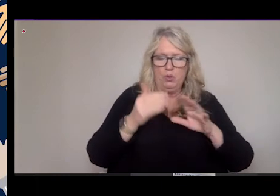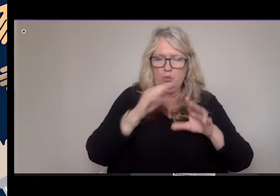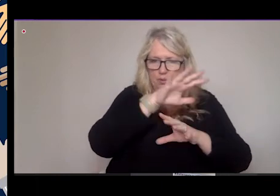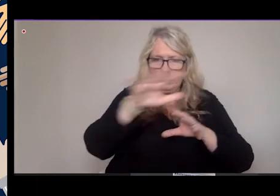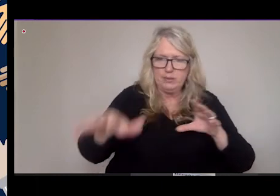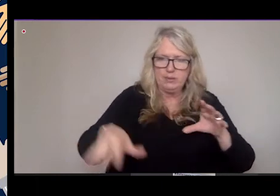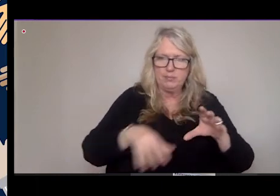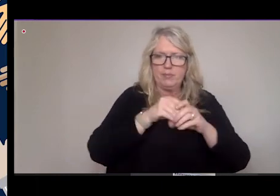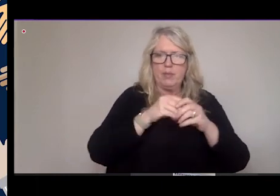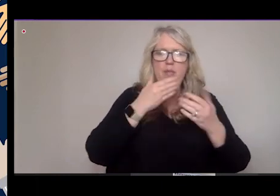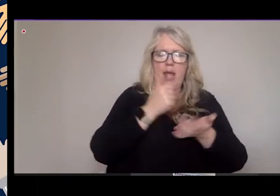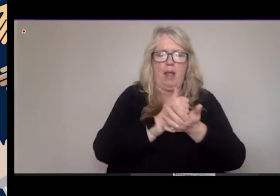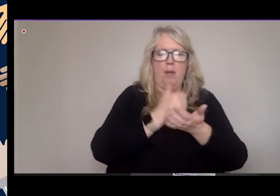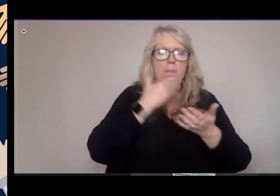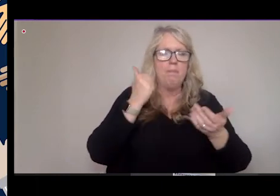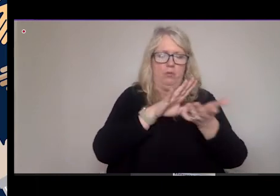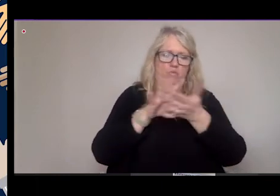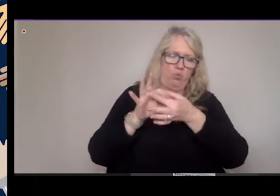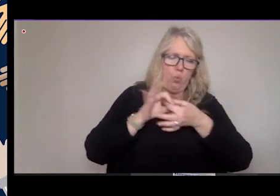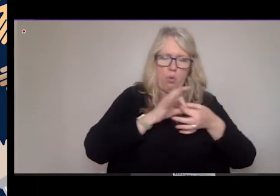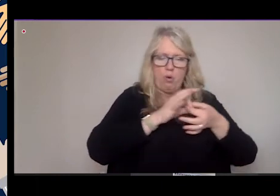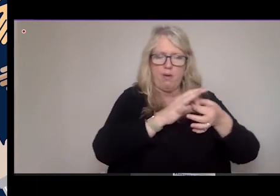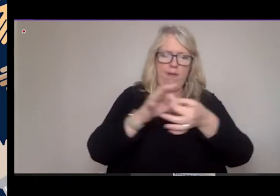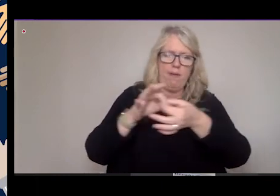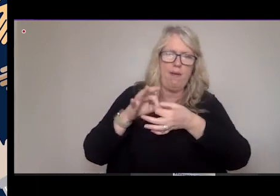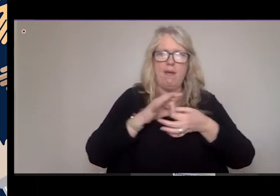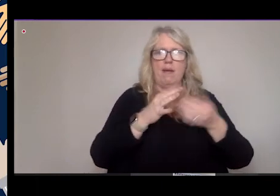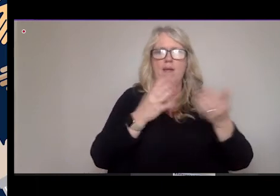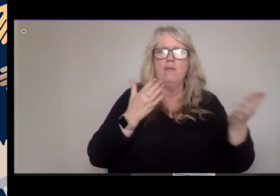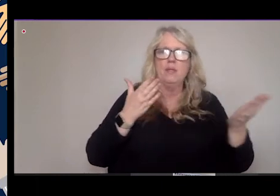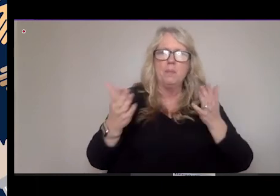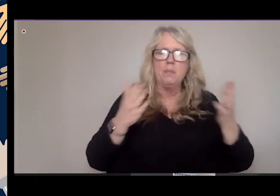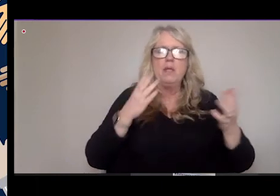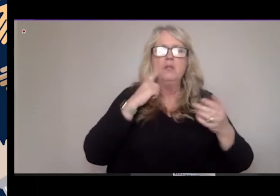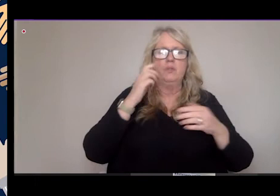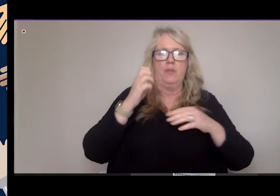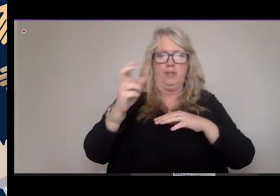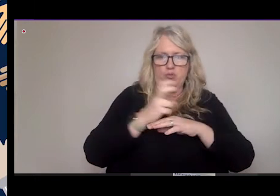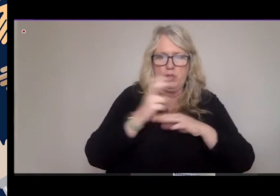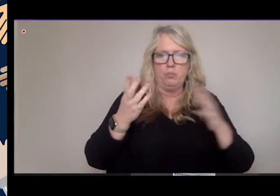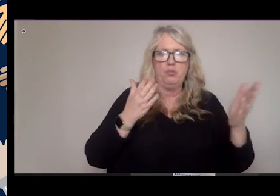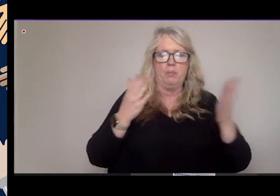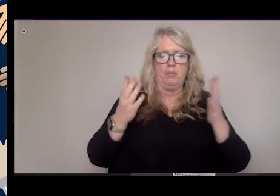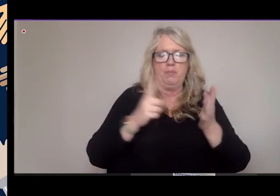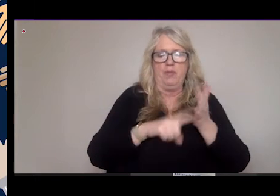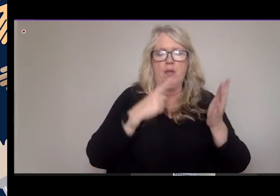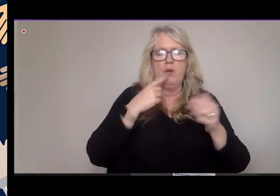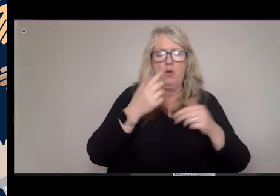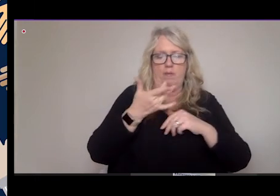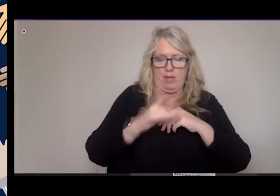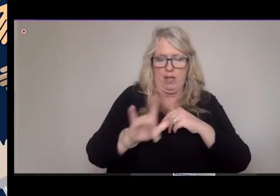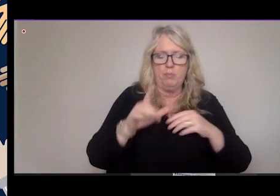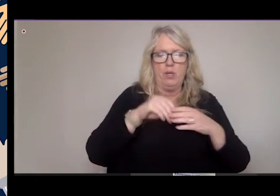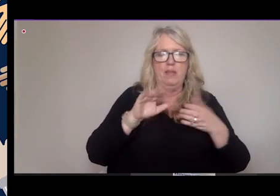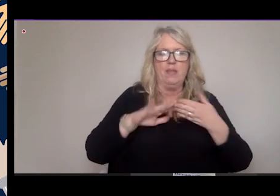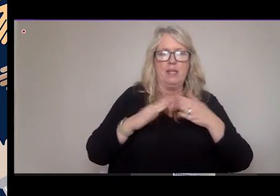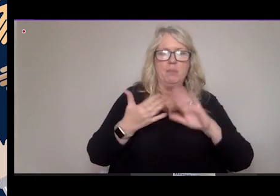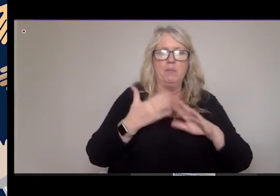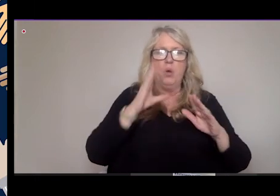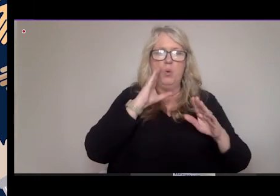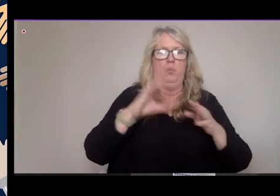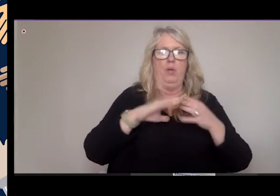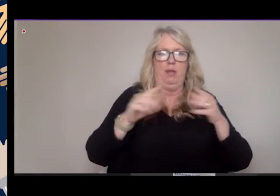whole community is engaged in better coordinating all of the services the transportation services that are available